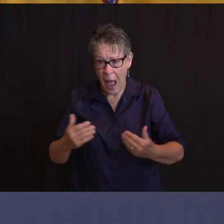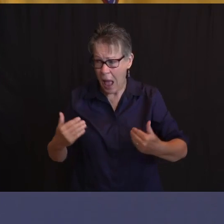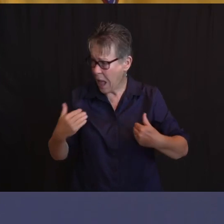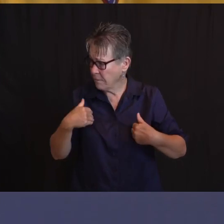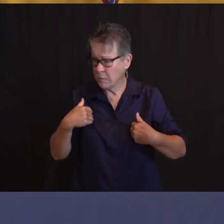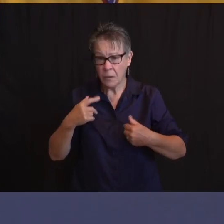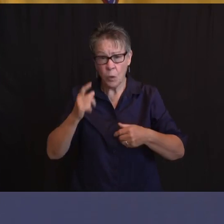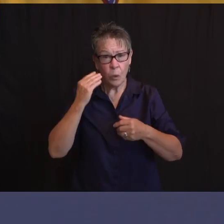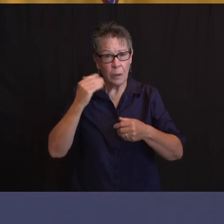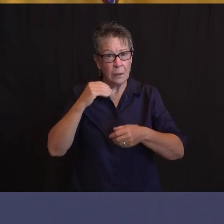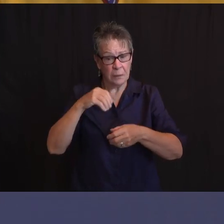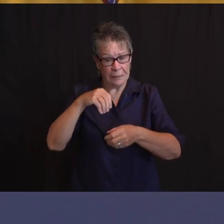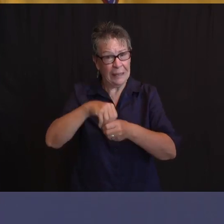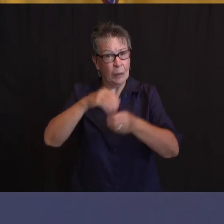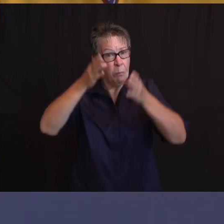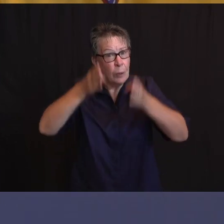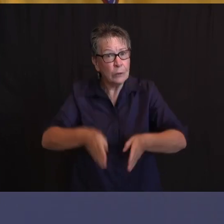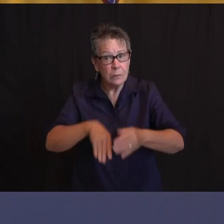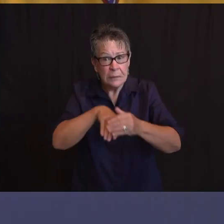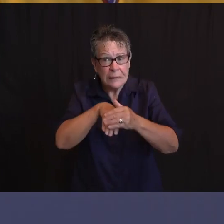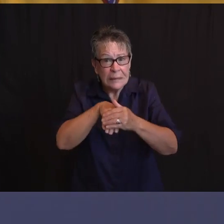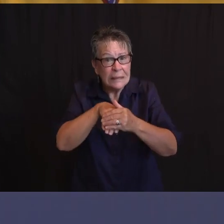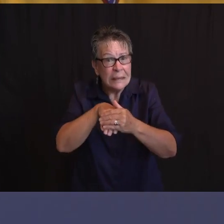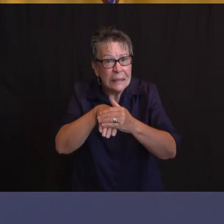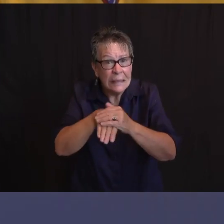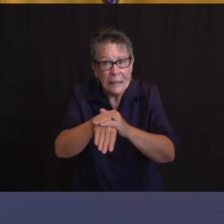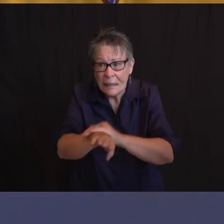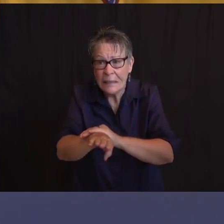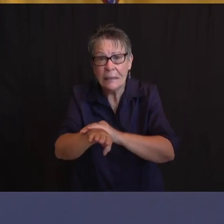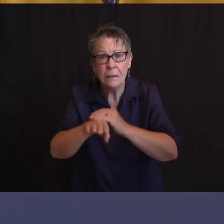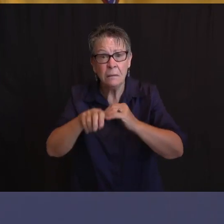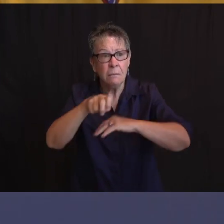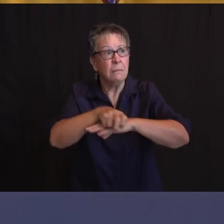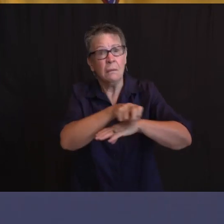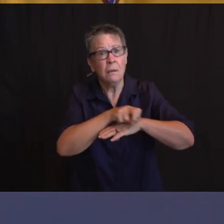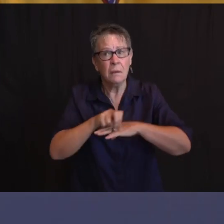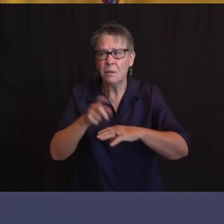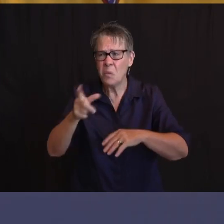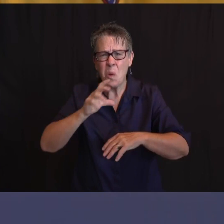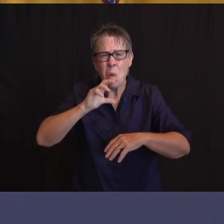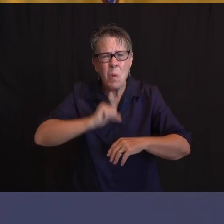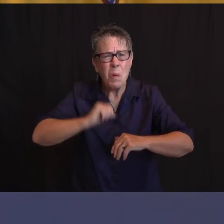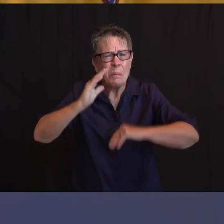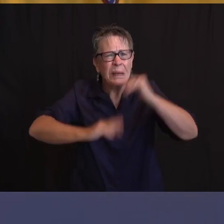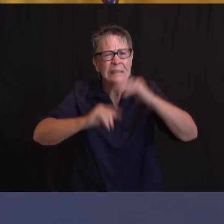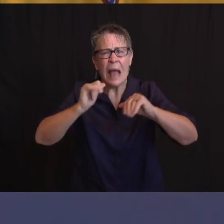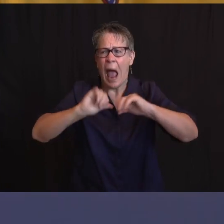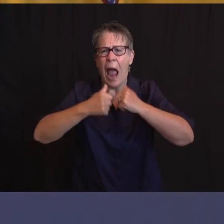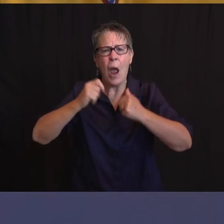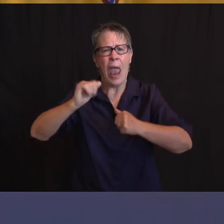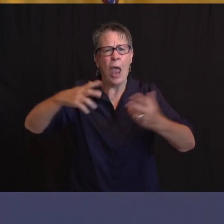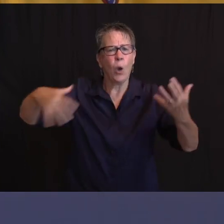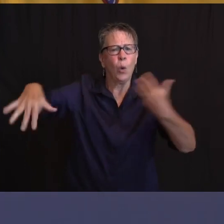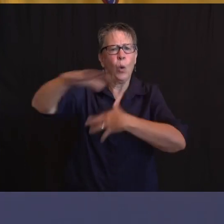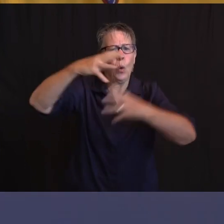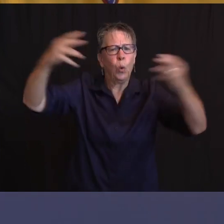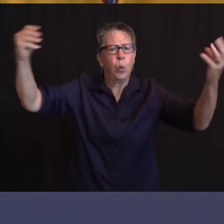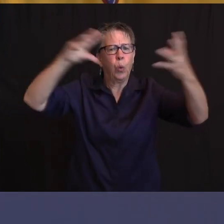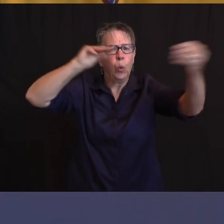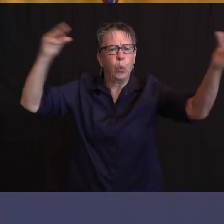Specifically in Winslow Township, I guess they are delaying till the second semester until January. They're doing an assessment of their buildings. It's going to cost